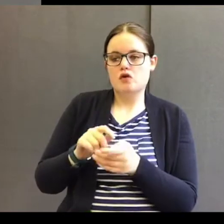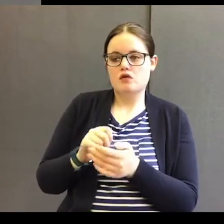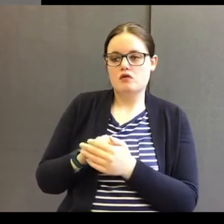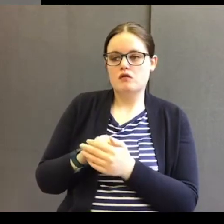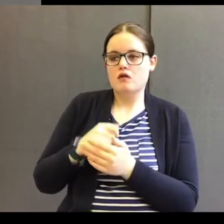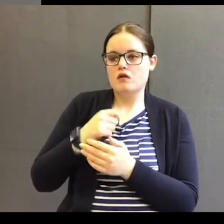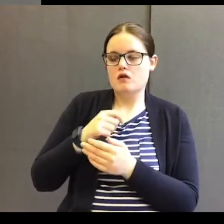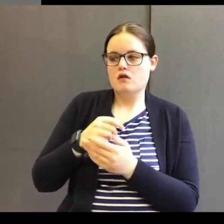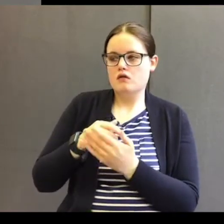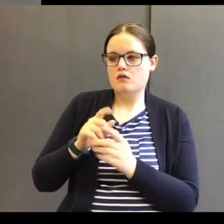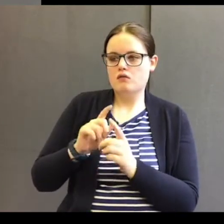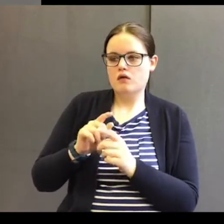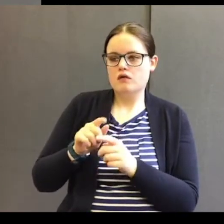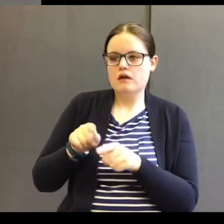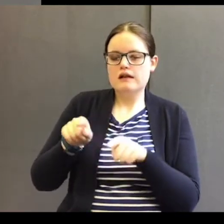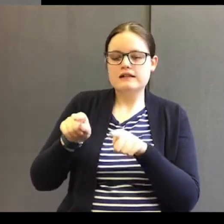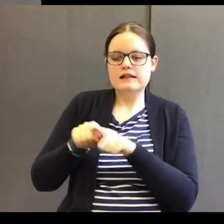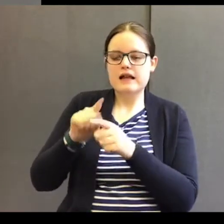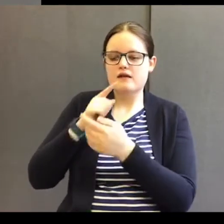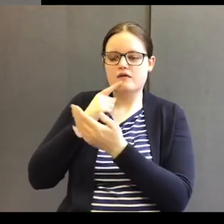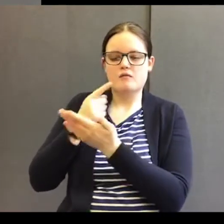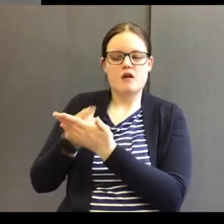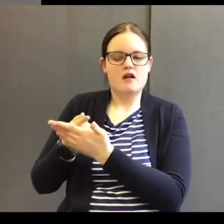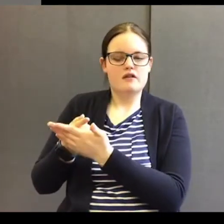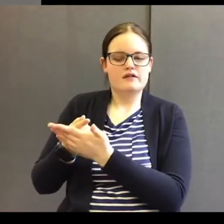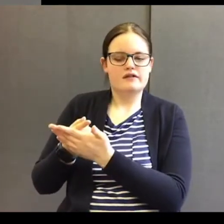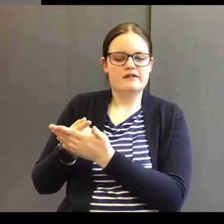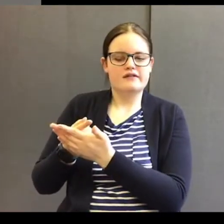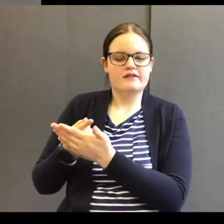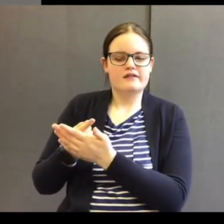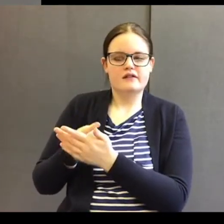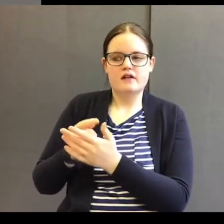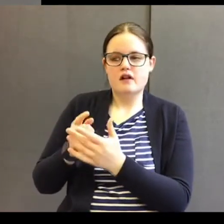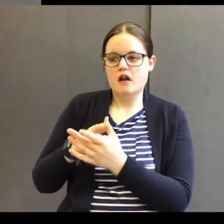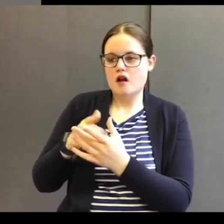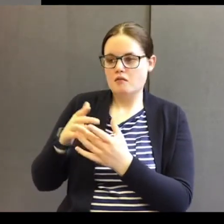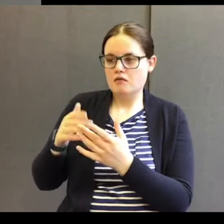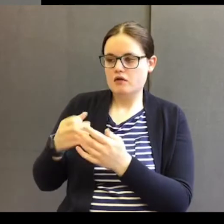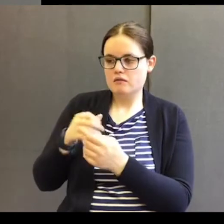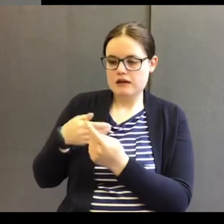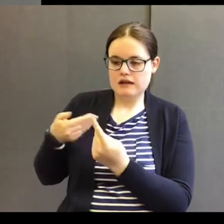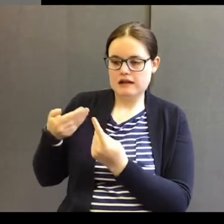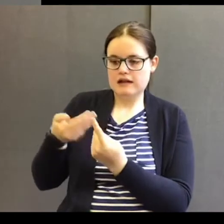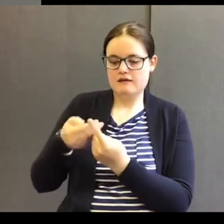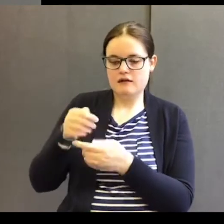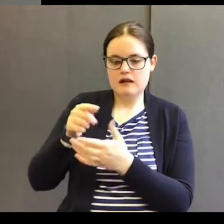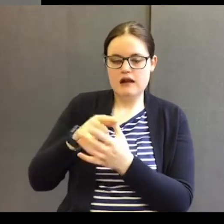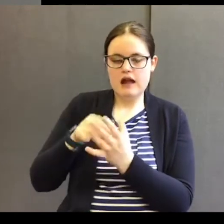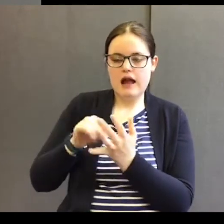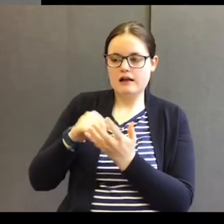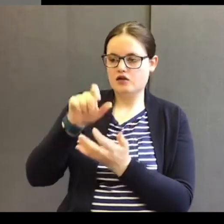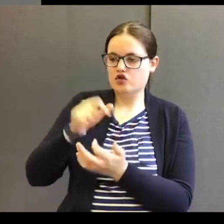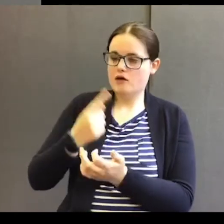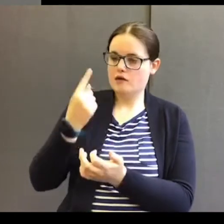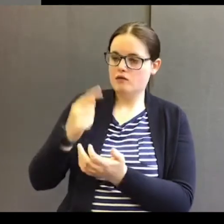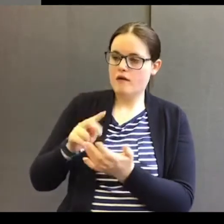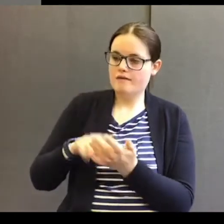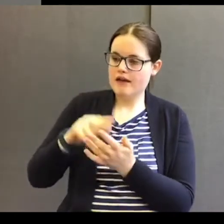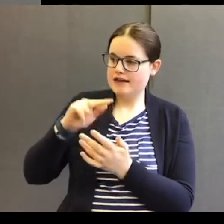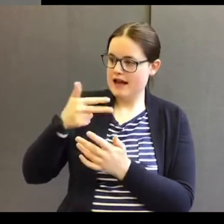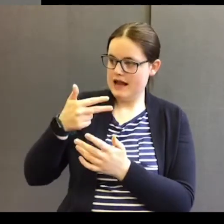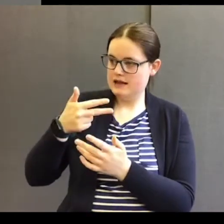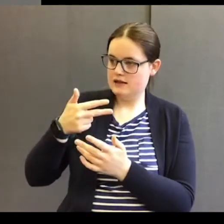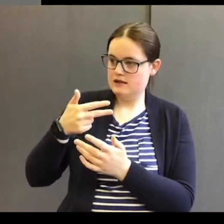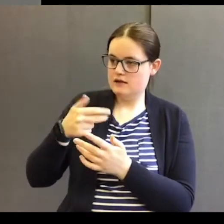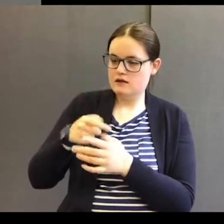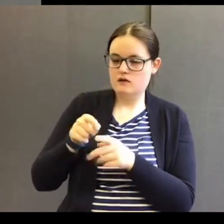another sense, it was exactly the same commission that the apostles had been given in Acts chapter 1 and